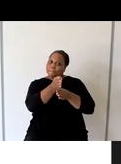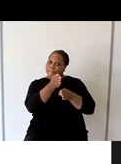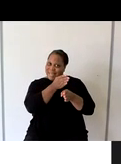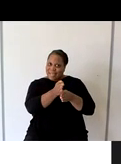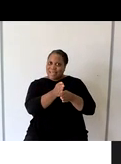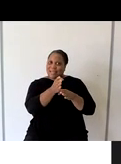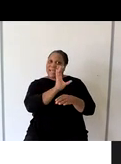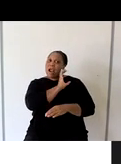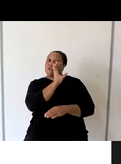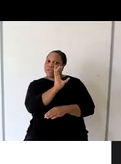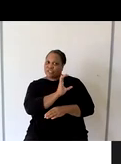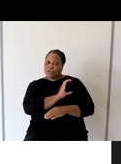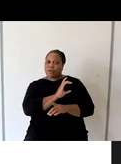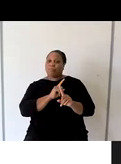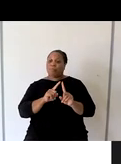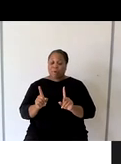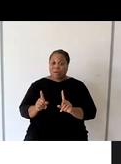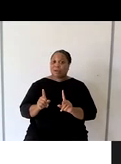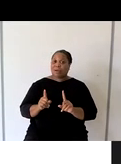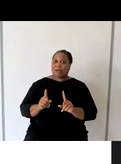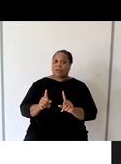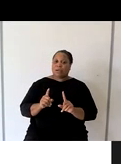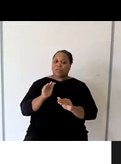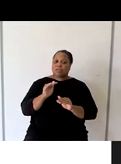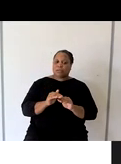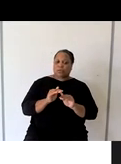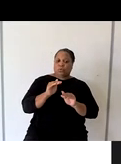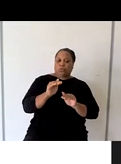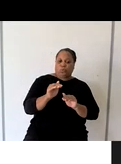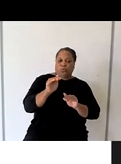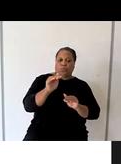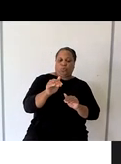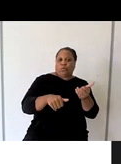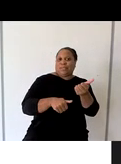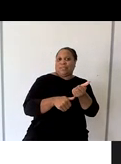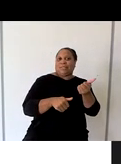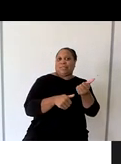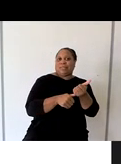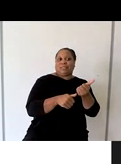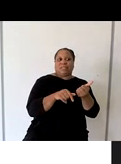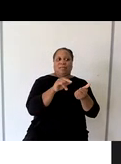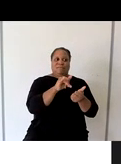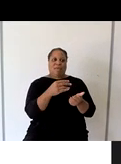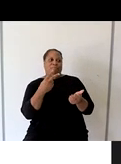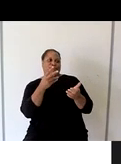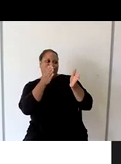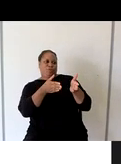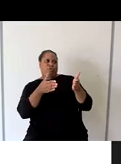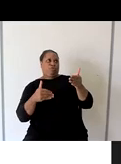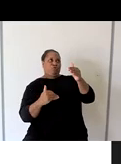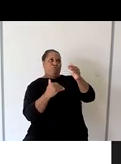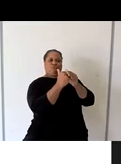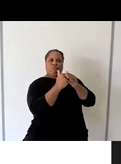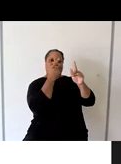but instead they play as a stepping stone to assist the protagonist to reach a certain goal, often